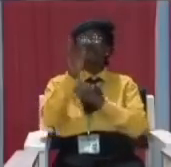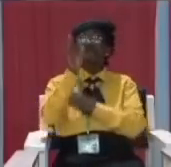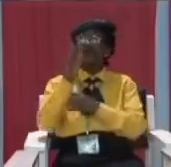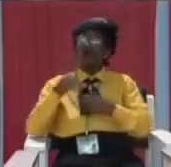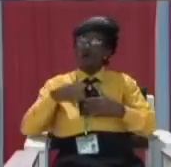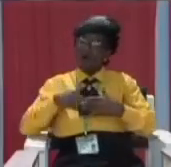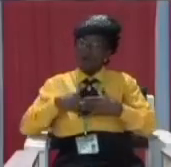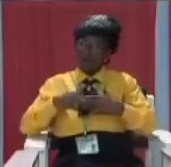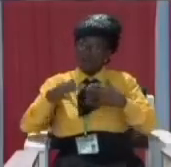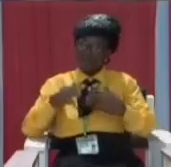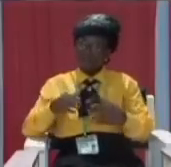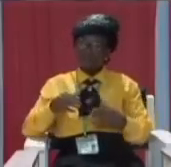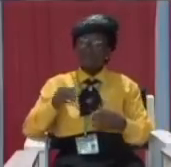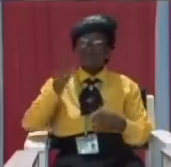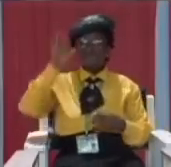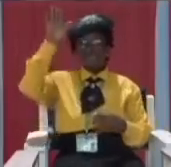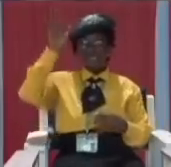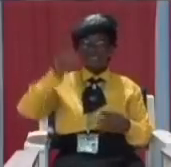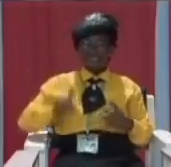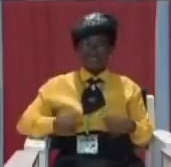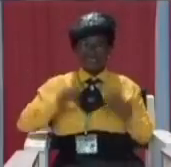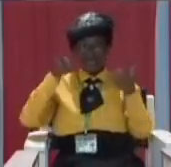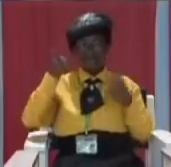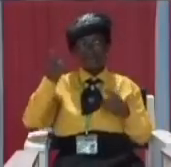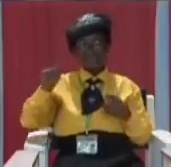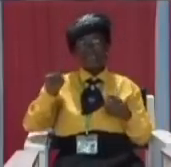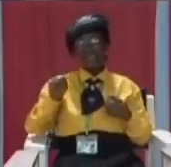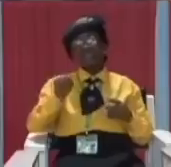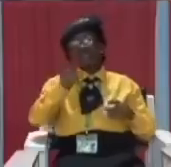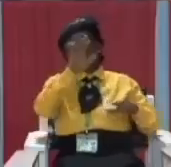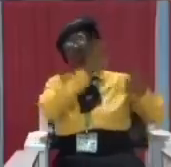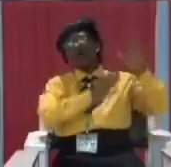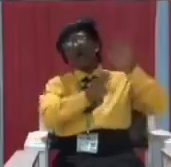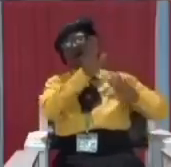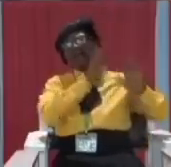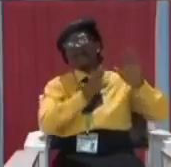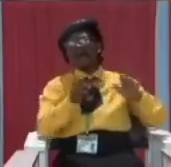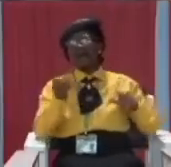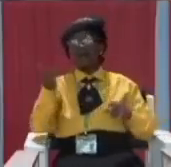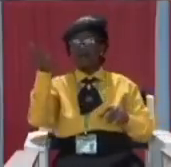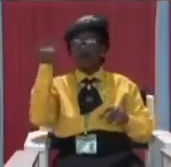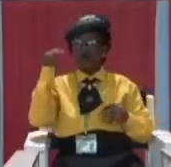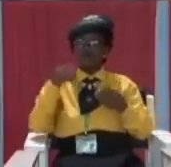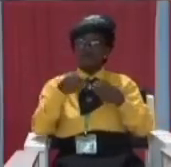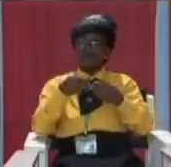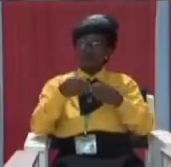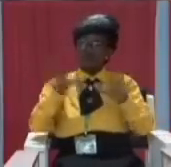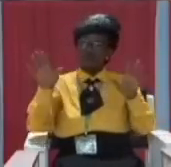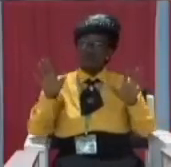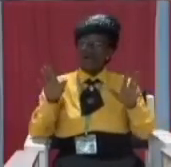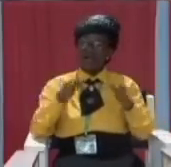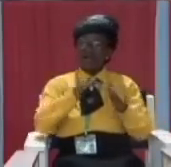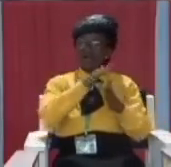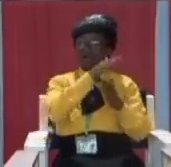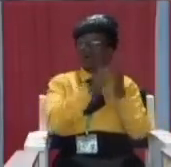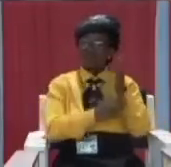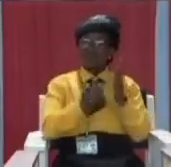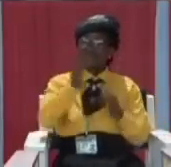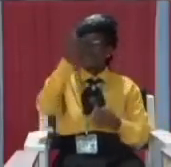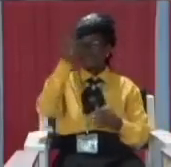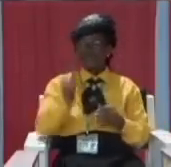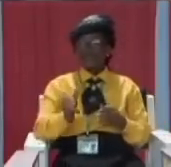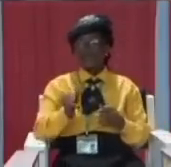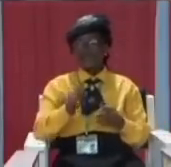time, the siege was over permanently for